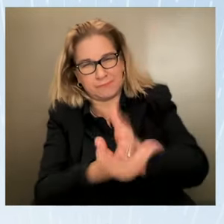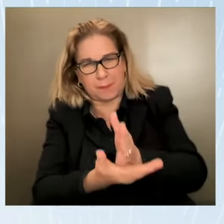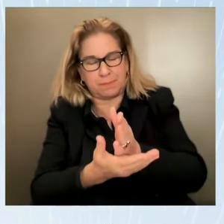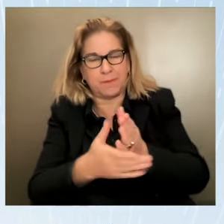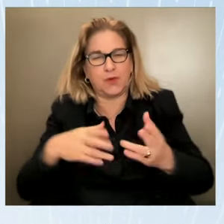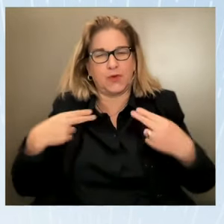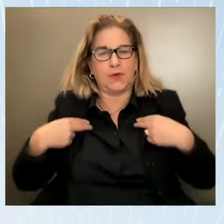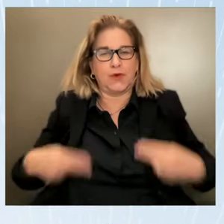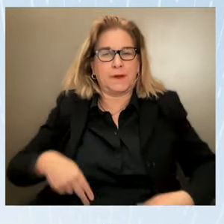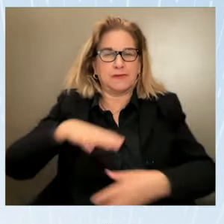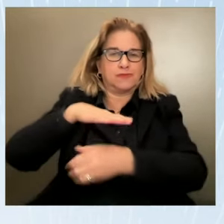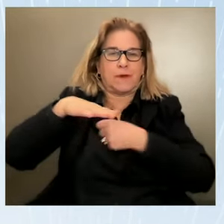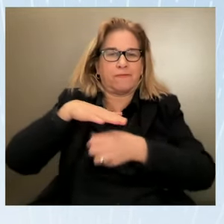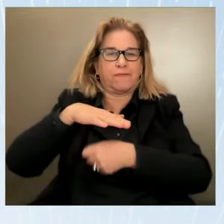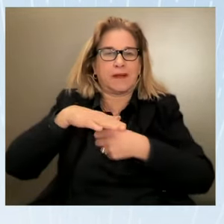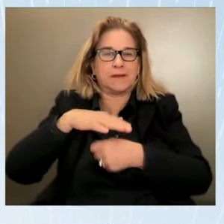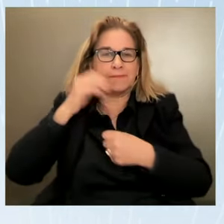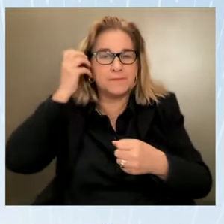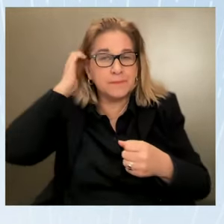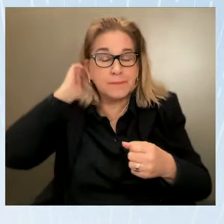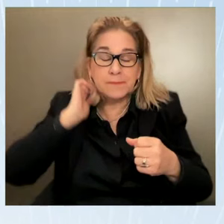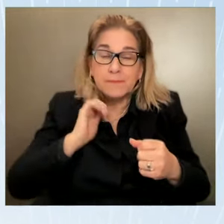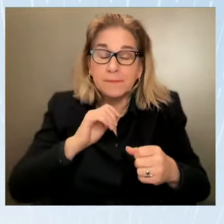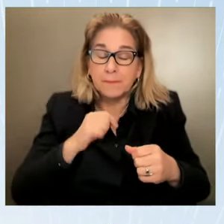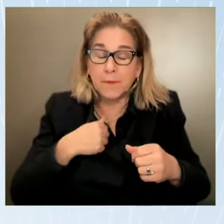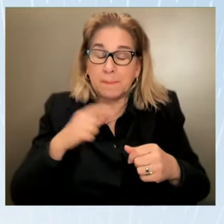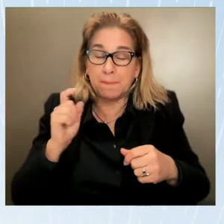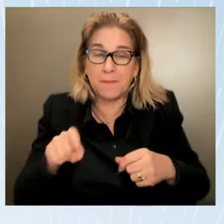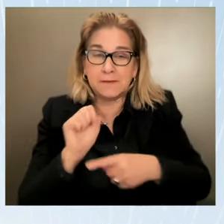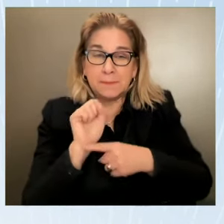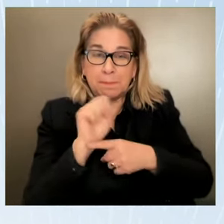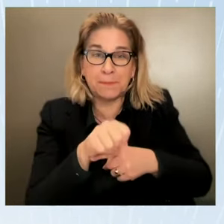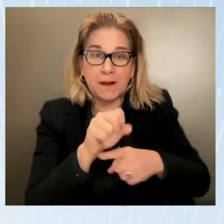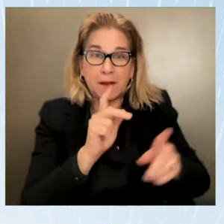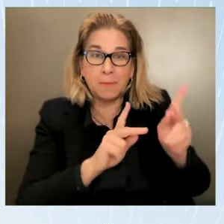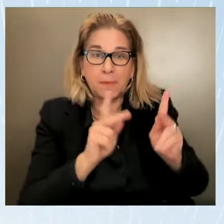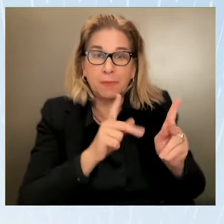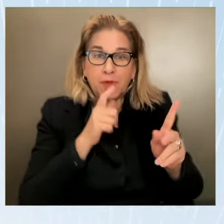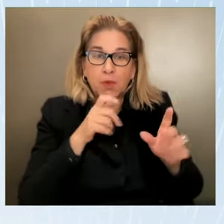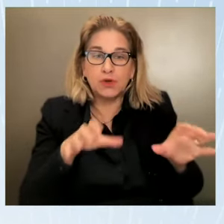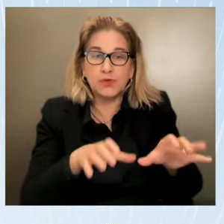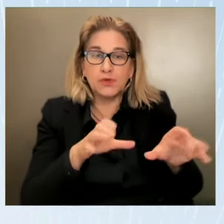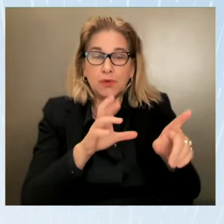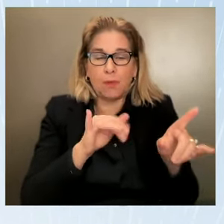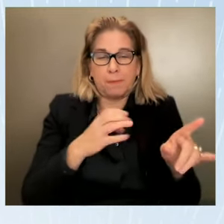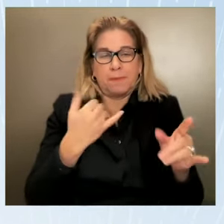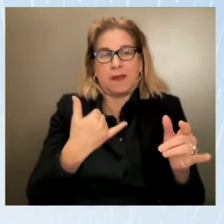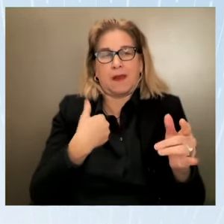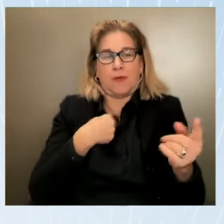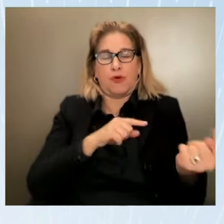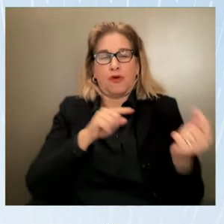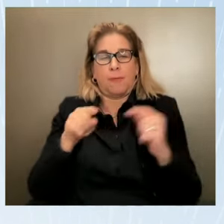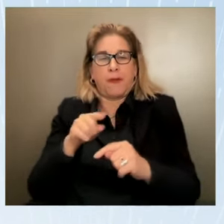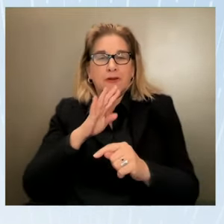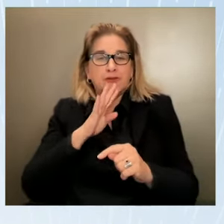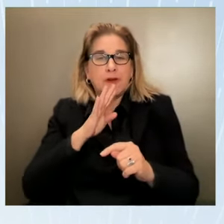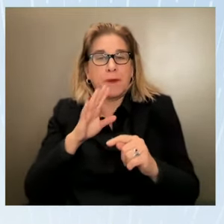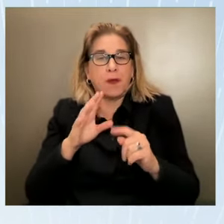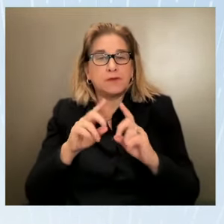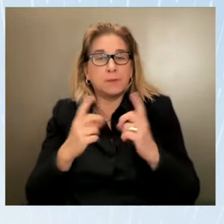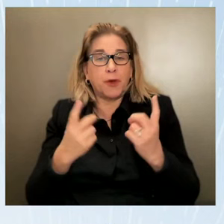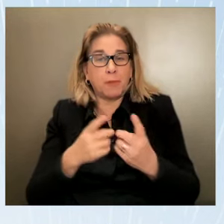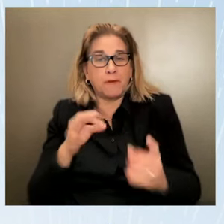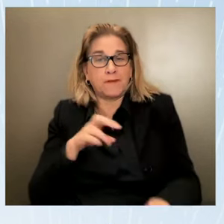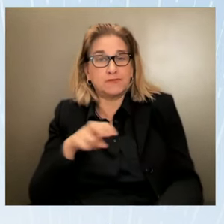the DOT, key to our strategy is to recognize that it is not just up to those whose job is to think about this every day, but really up